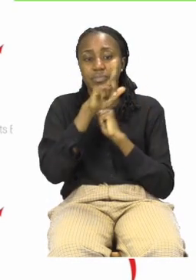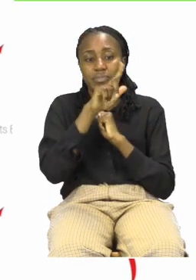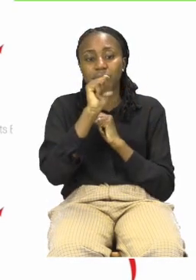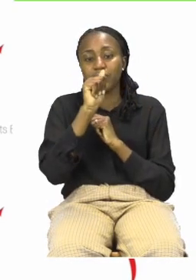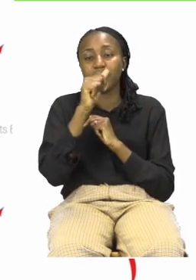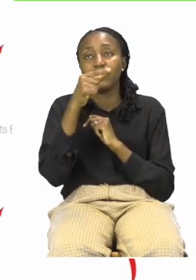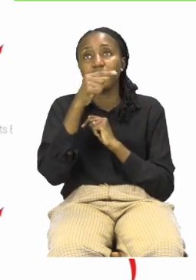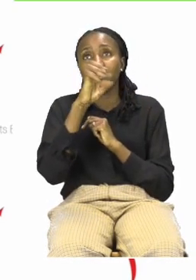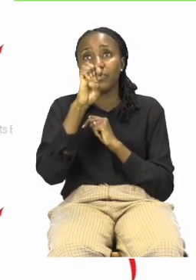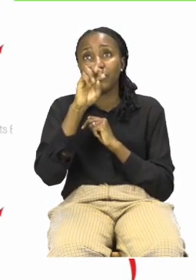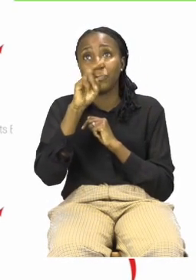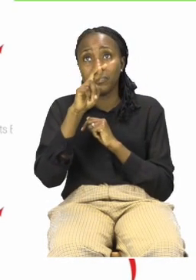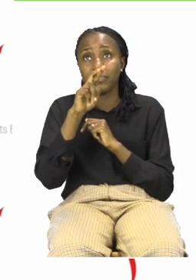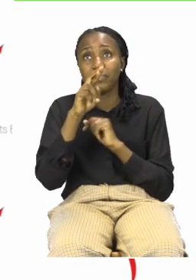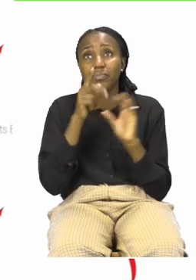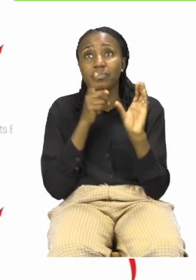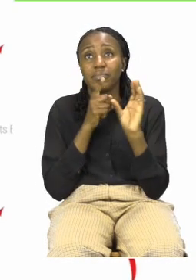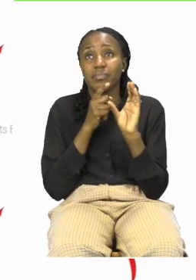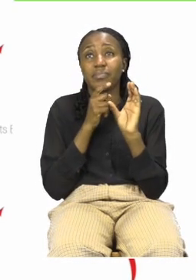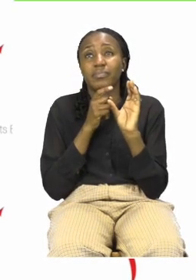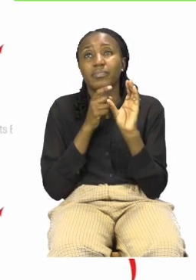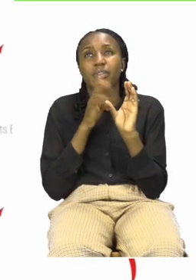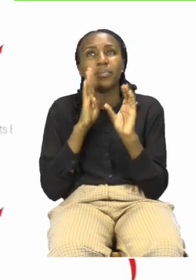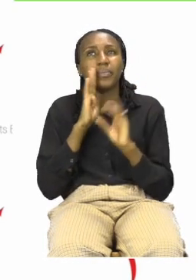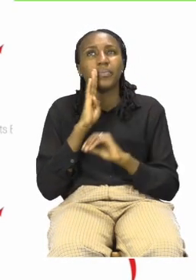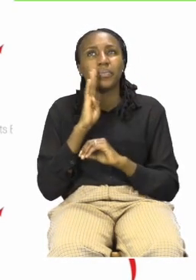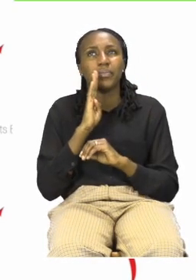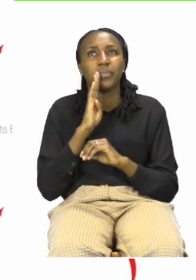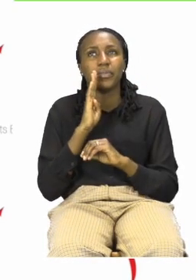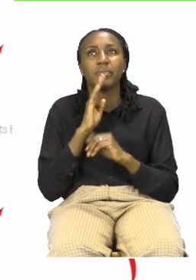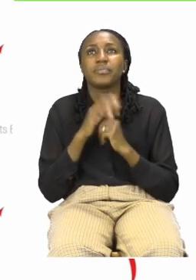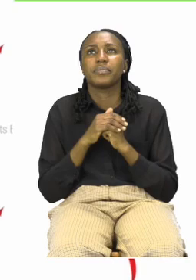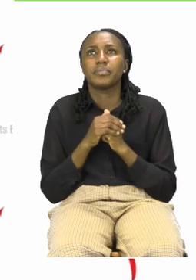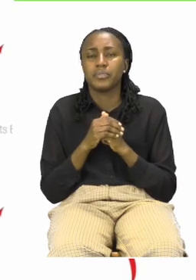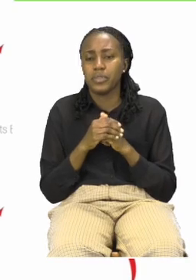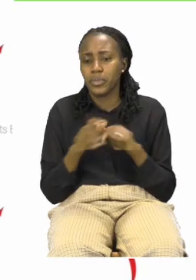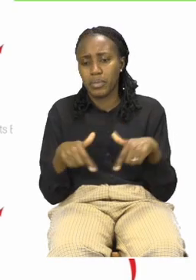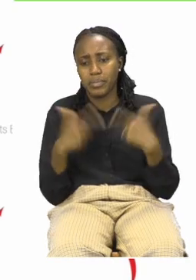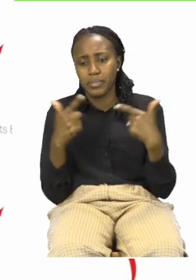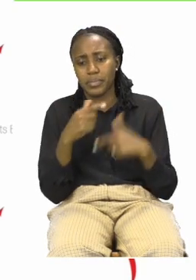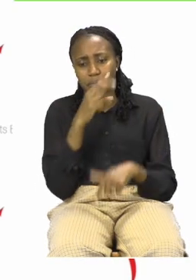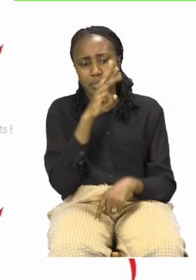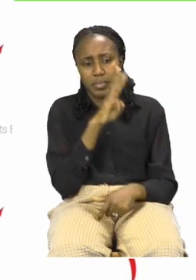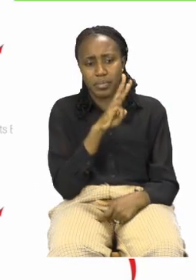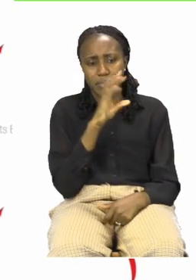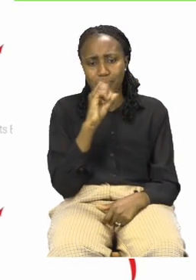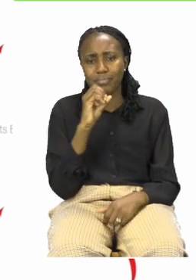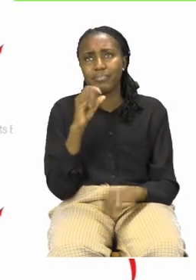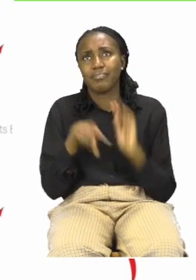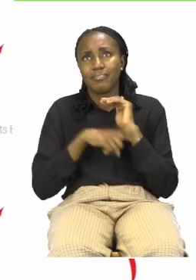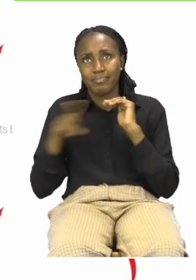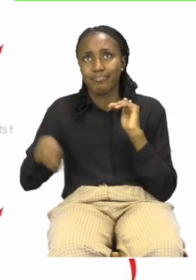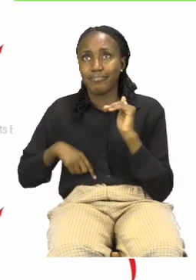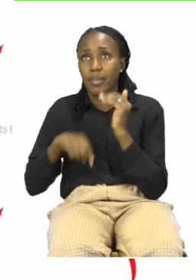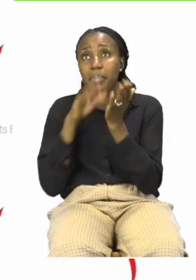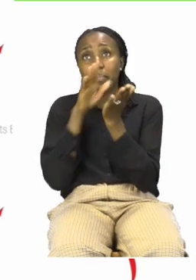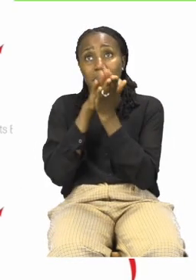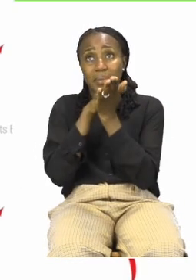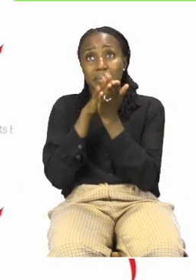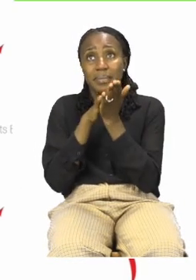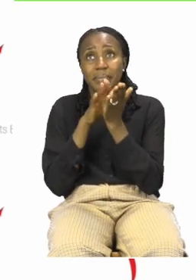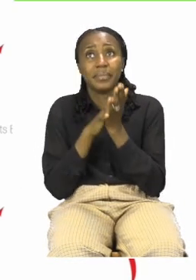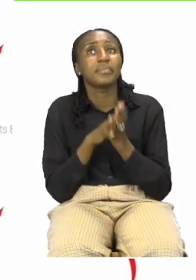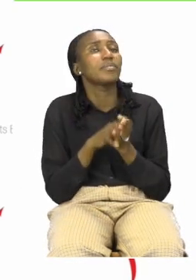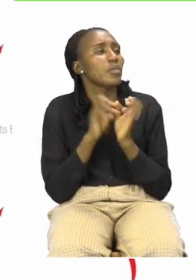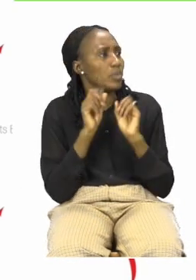were competing against, I think there was 30 countries. So well done to them. Well yes done. Well, to anyone sitting at